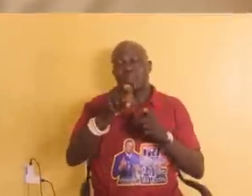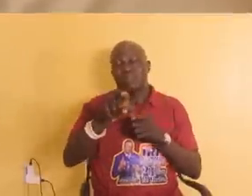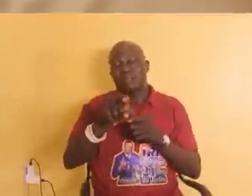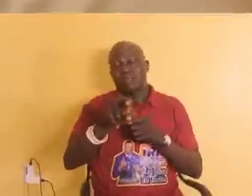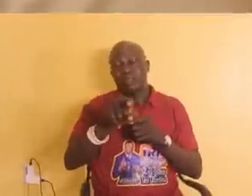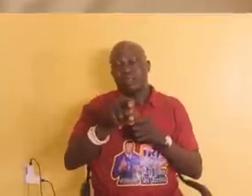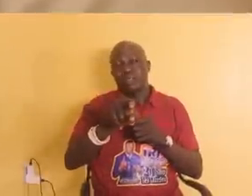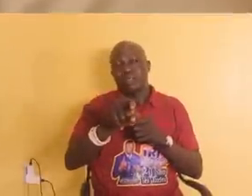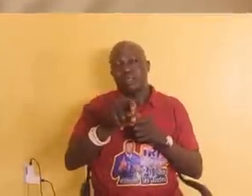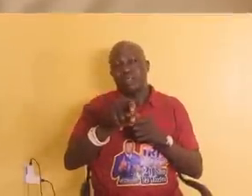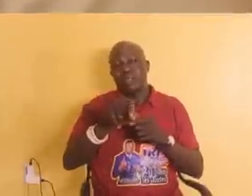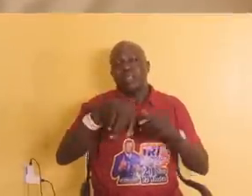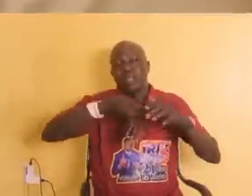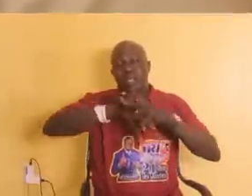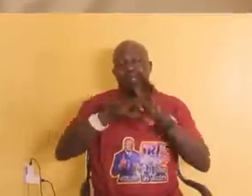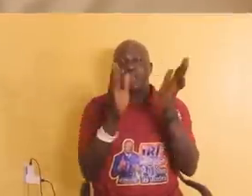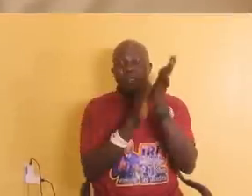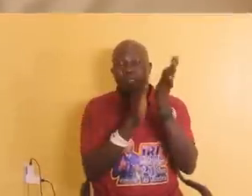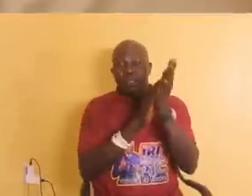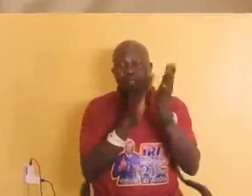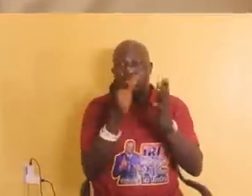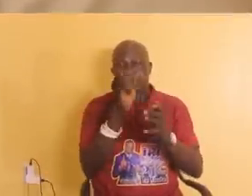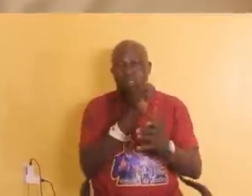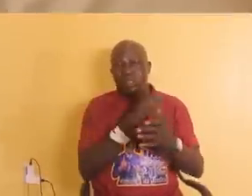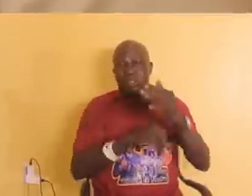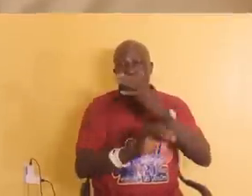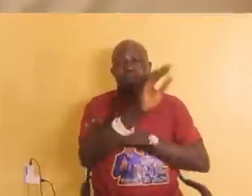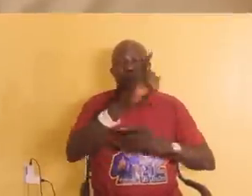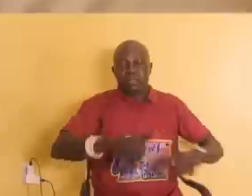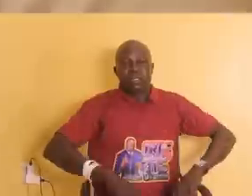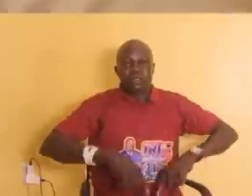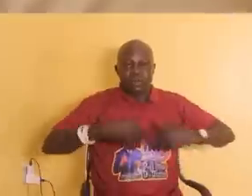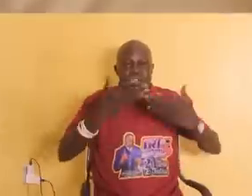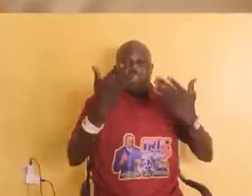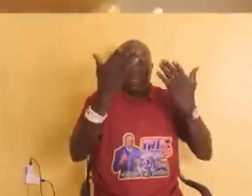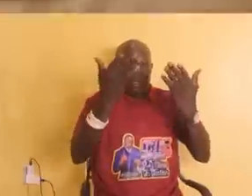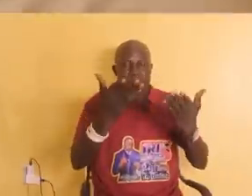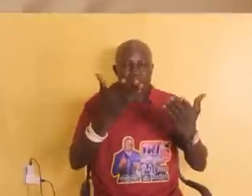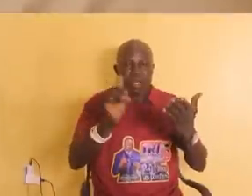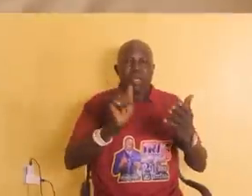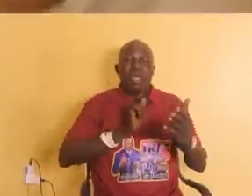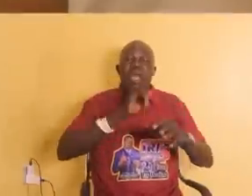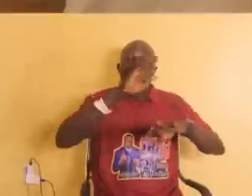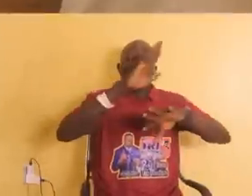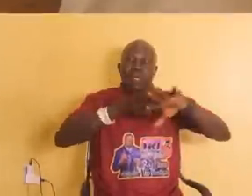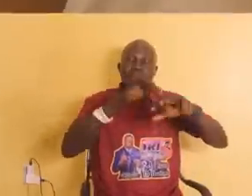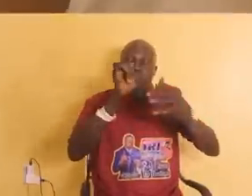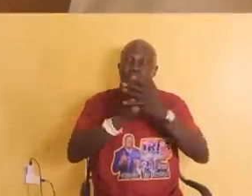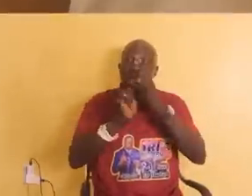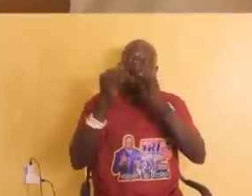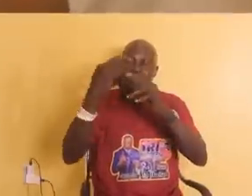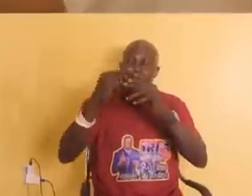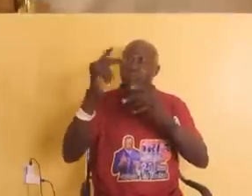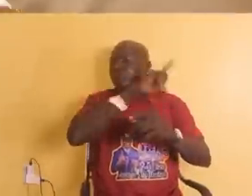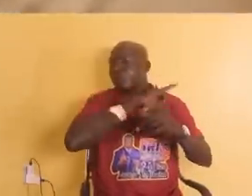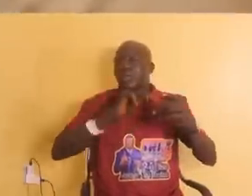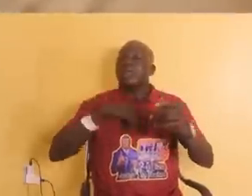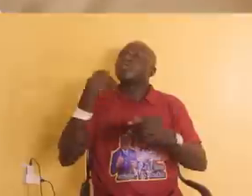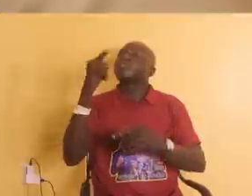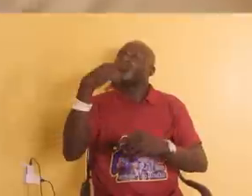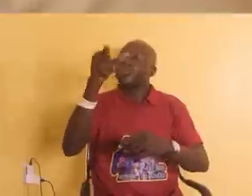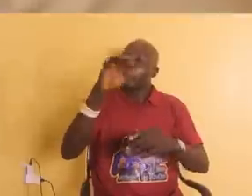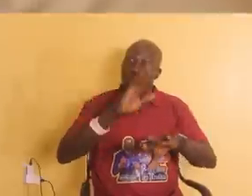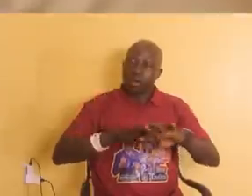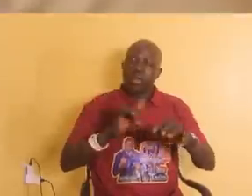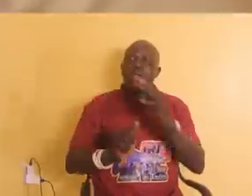prophesy. Ninu inye. In praises. Ni Olorun gbe. God dwells in praises. Emi pe Olorun bo se npe. I call unto God as I usually